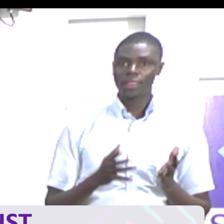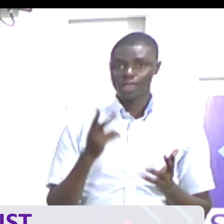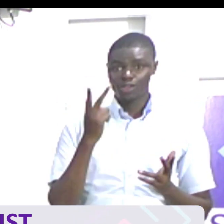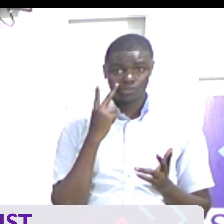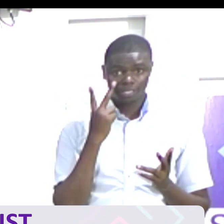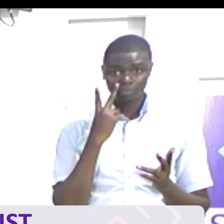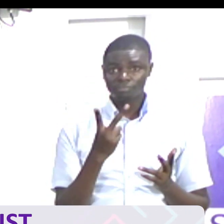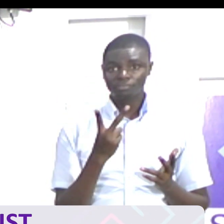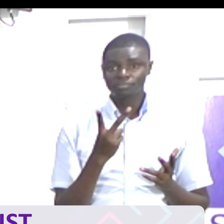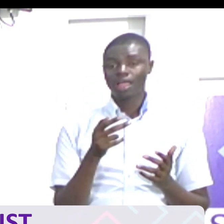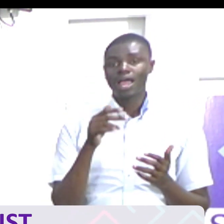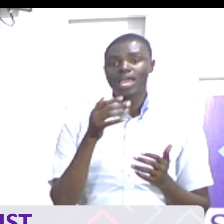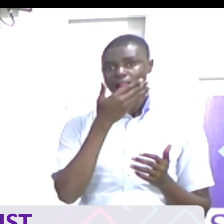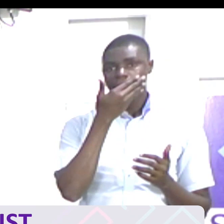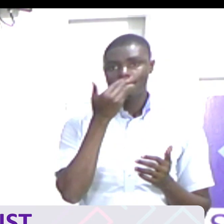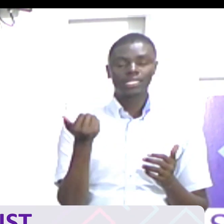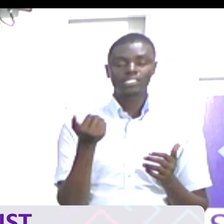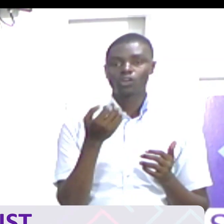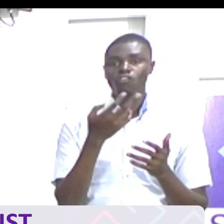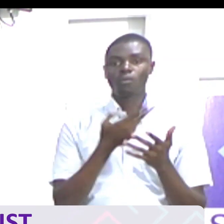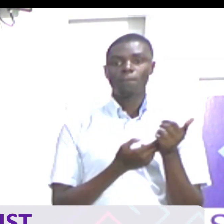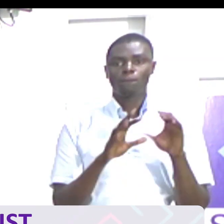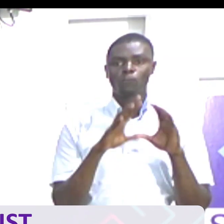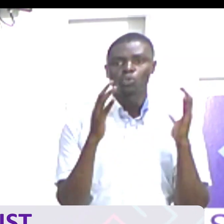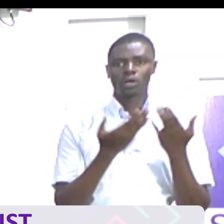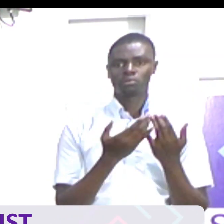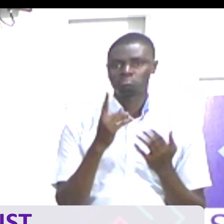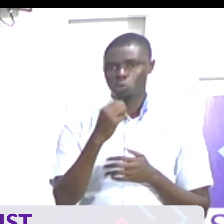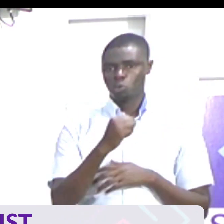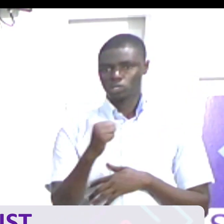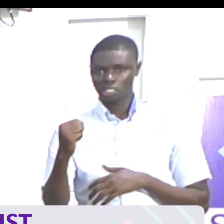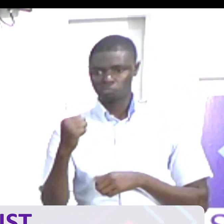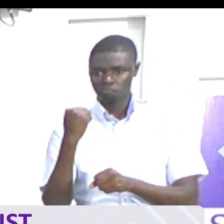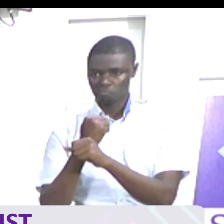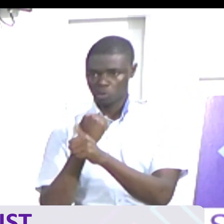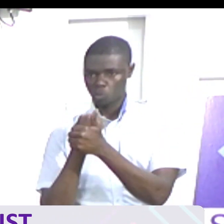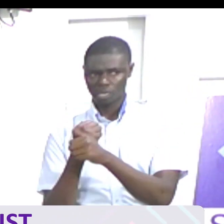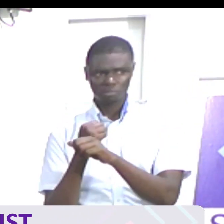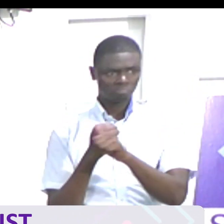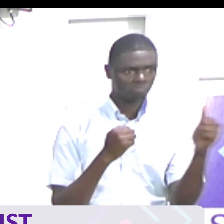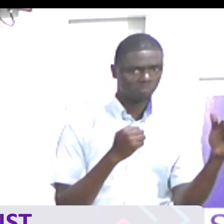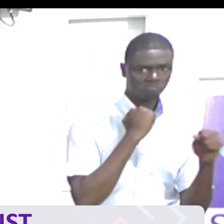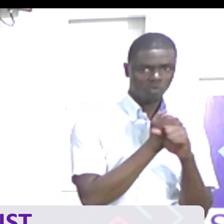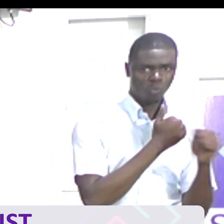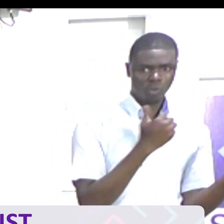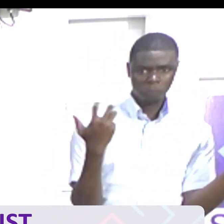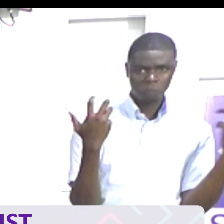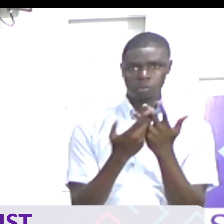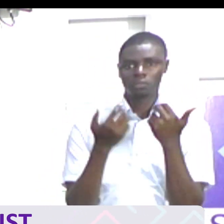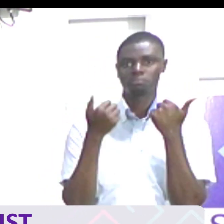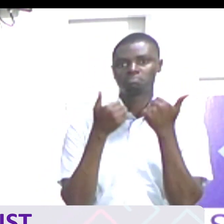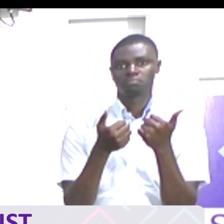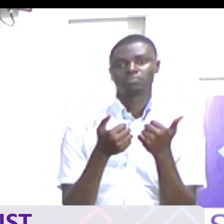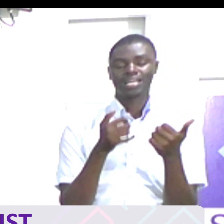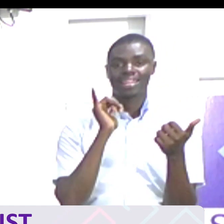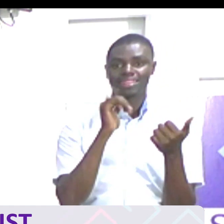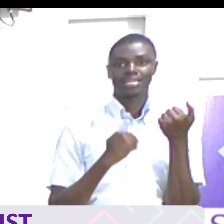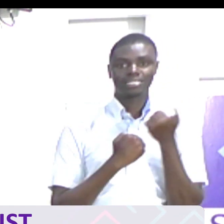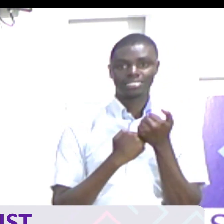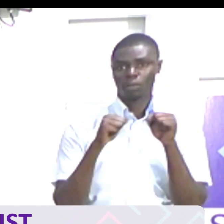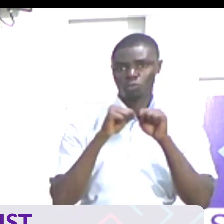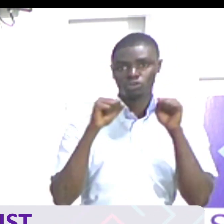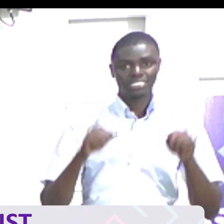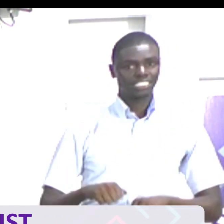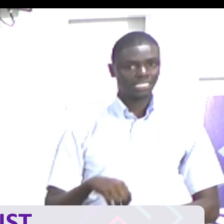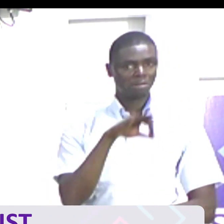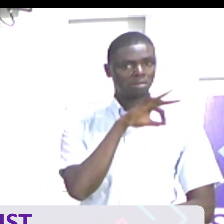see it comes best of both worlds because unapata side moja unafanya vizuri, side nyingine, and at the end of the day create that support system. Ndio.